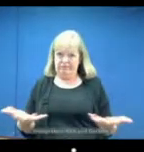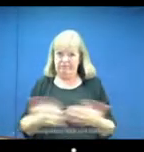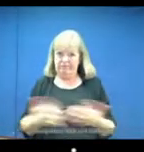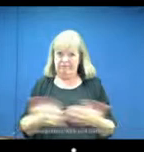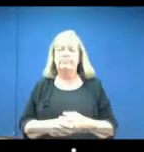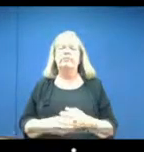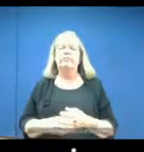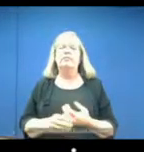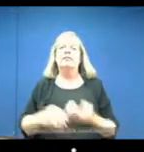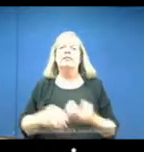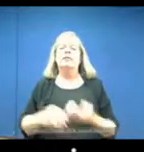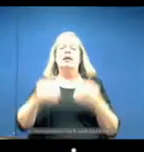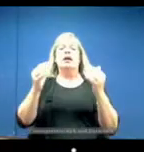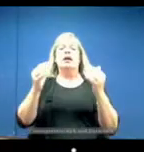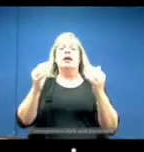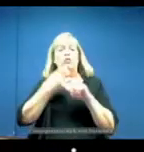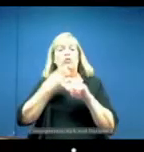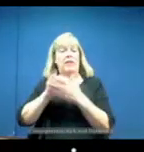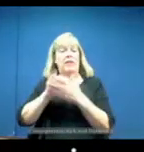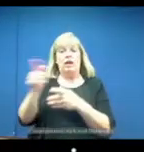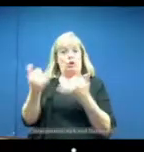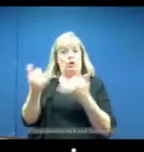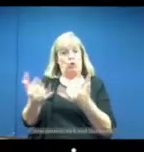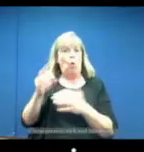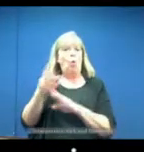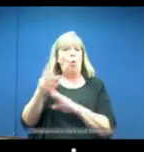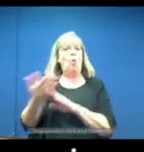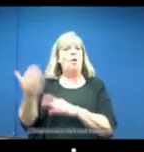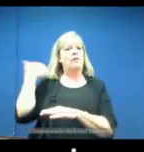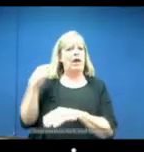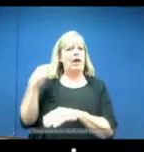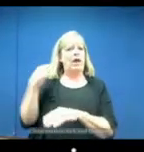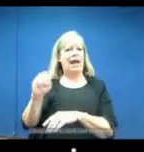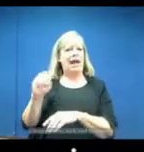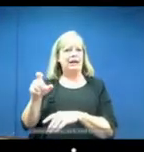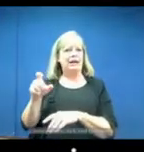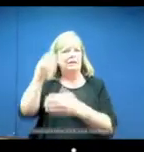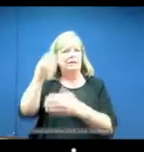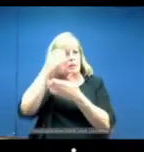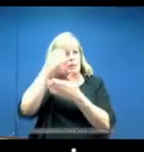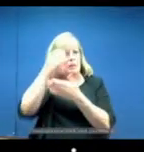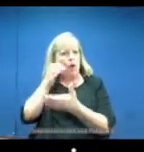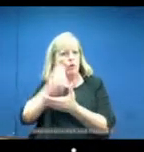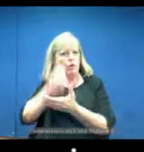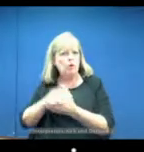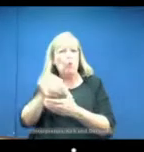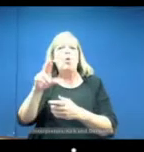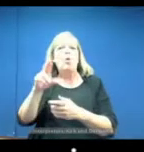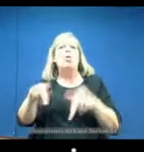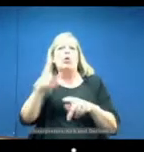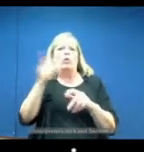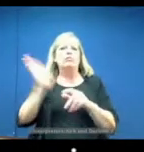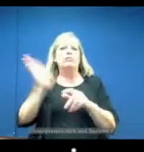from a current or former spouse or a current or former cohabitant.